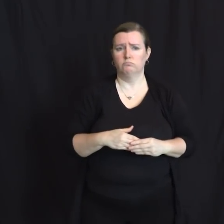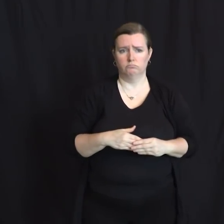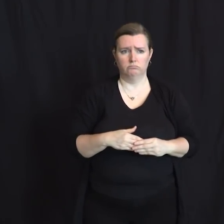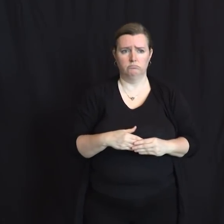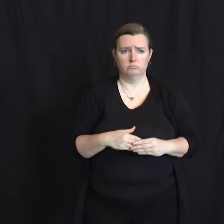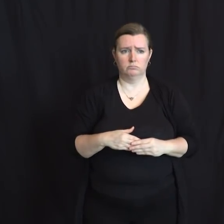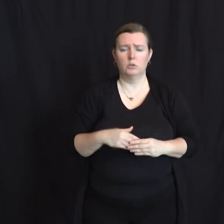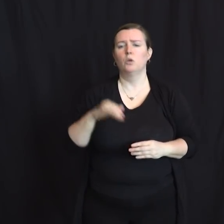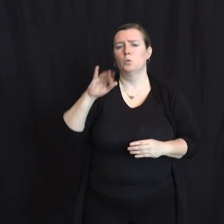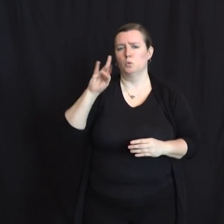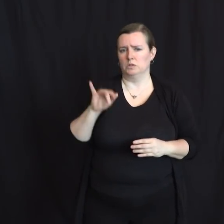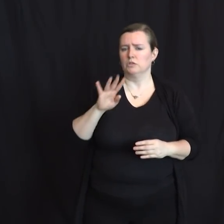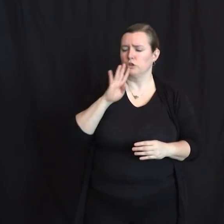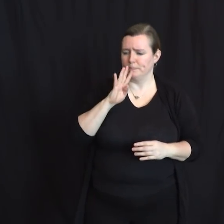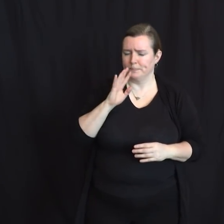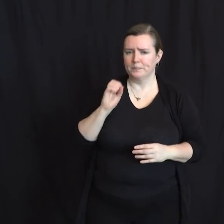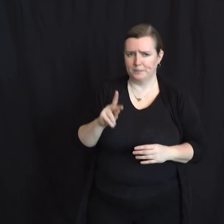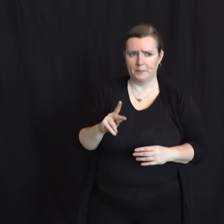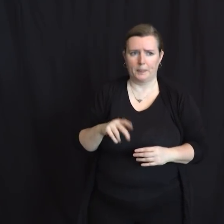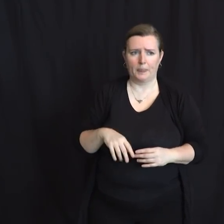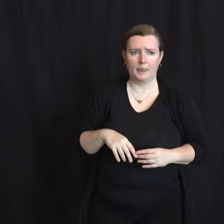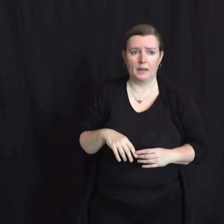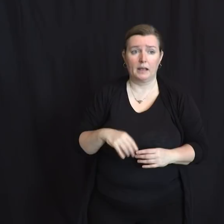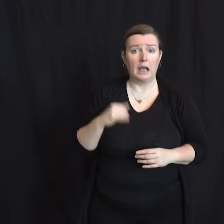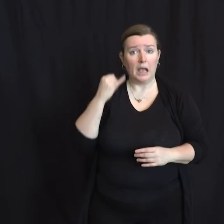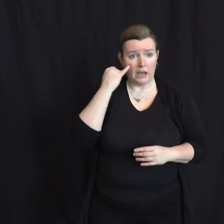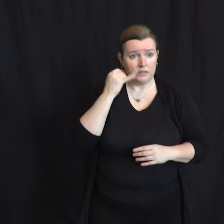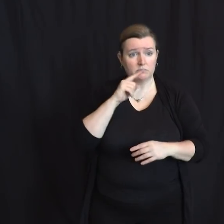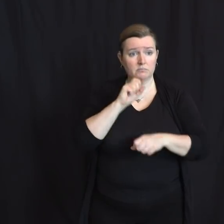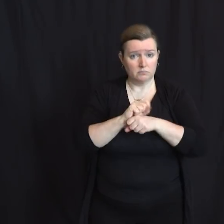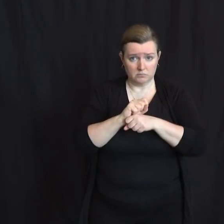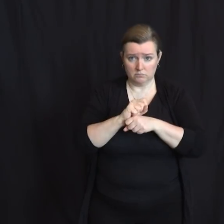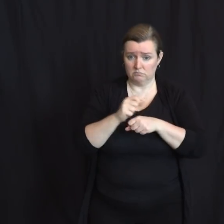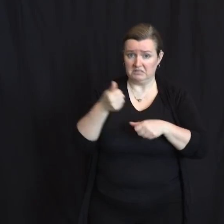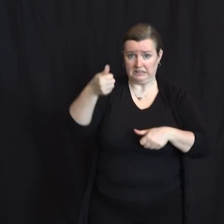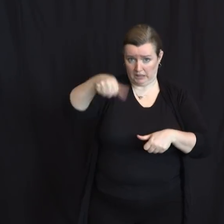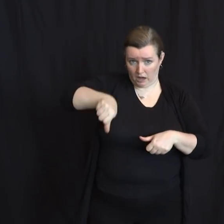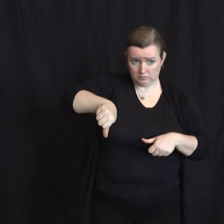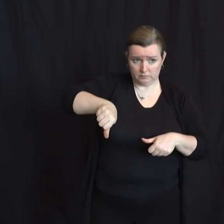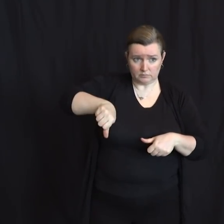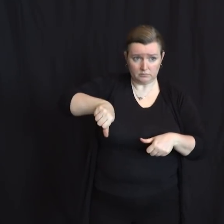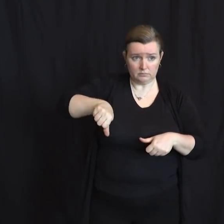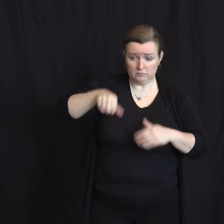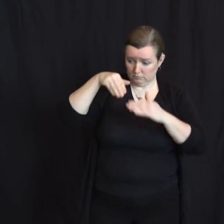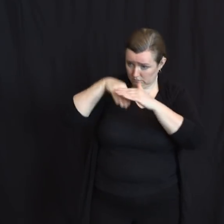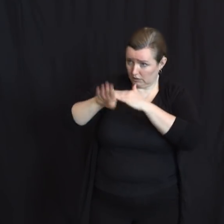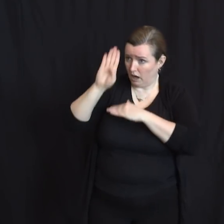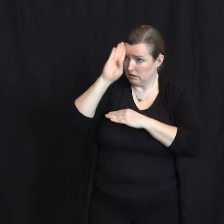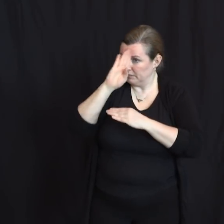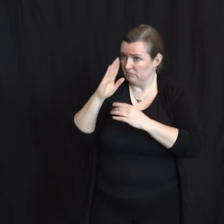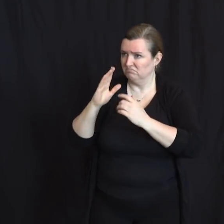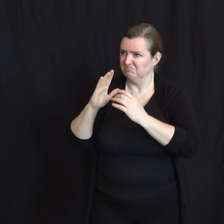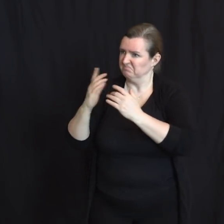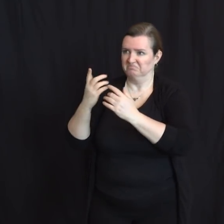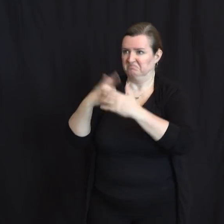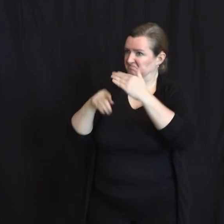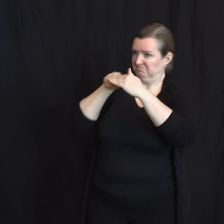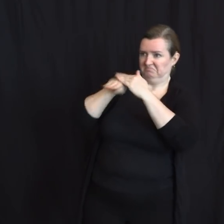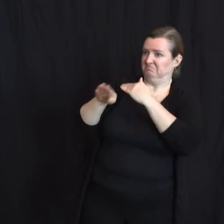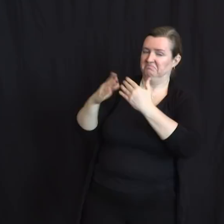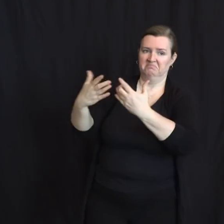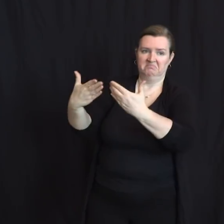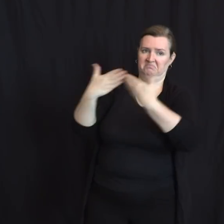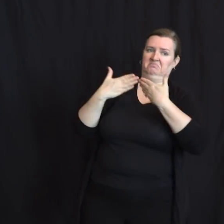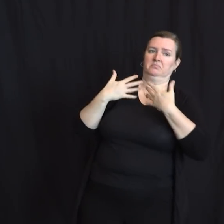the, any denial of health care, as the governor said, we should know about that. And we have a hotline, a